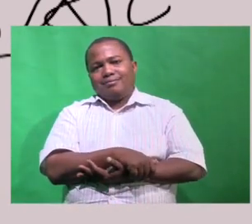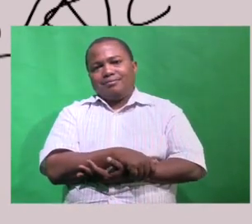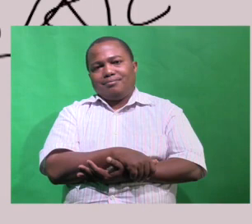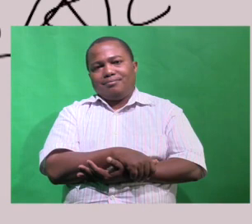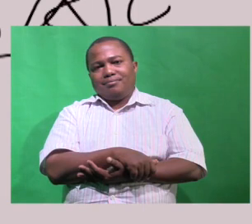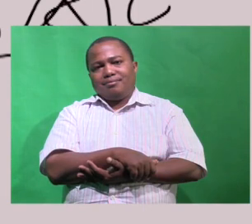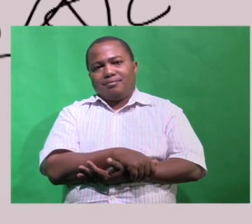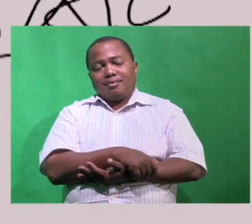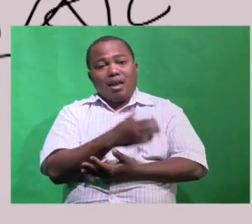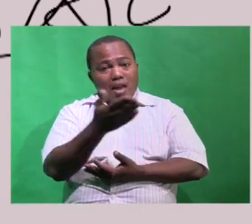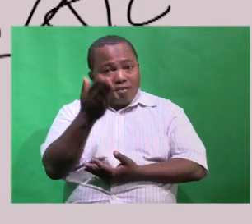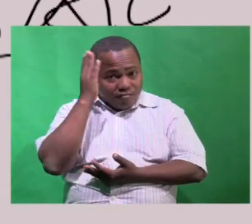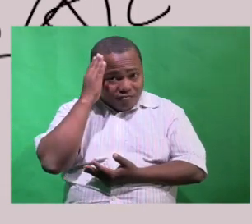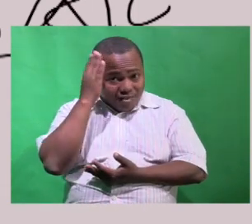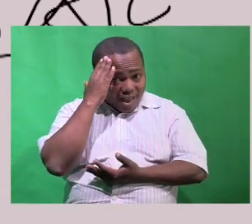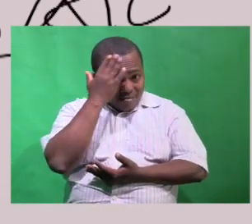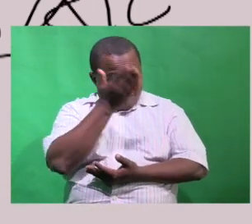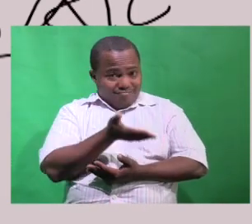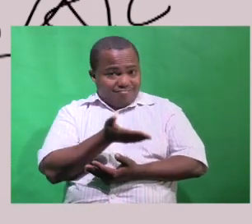Have you understood it?